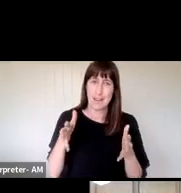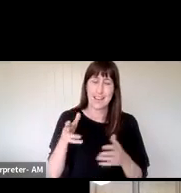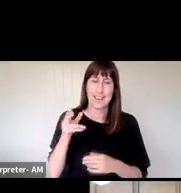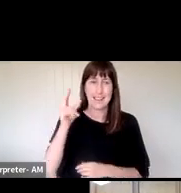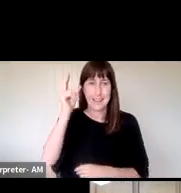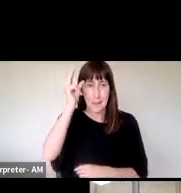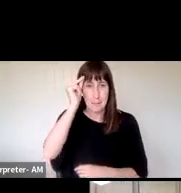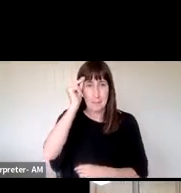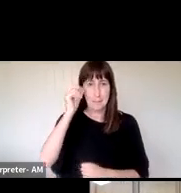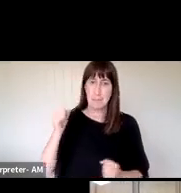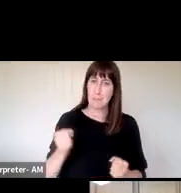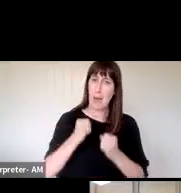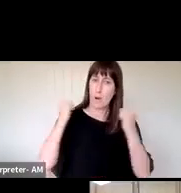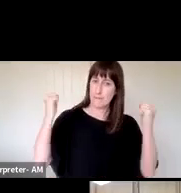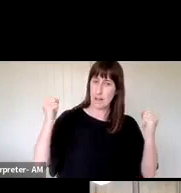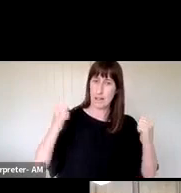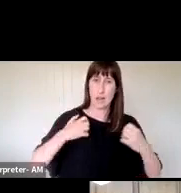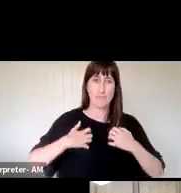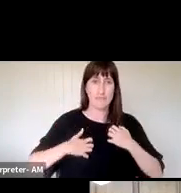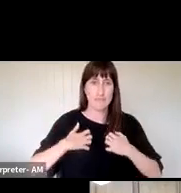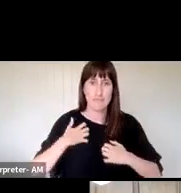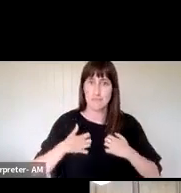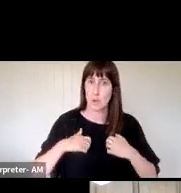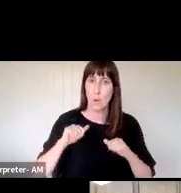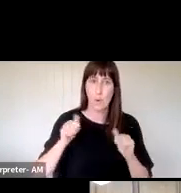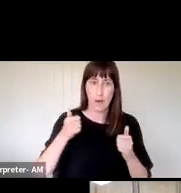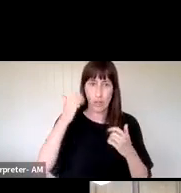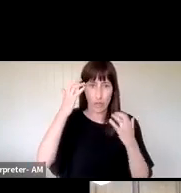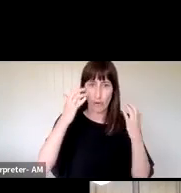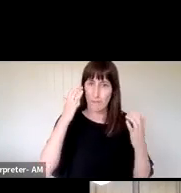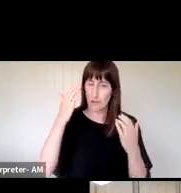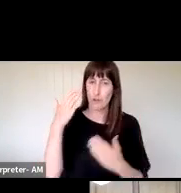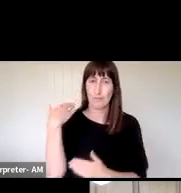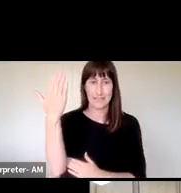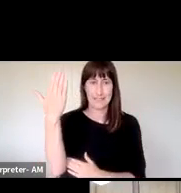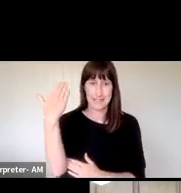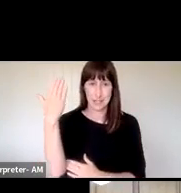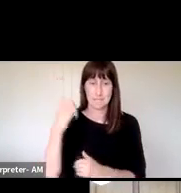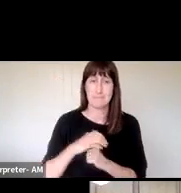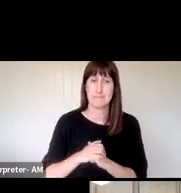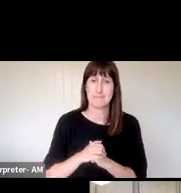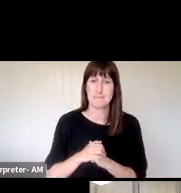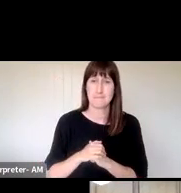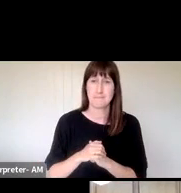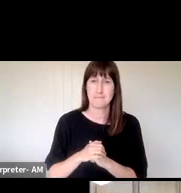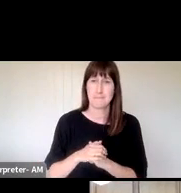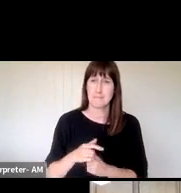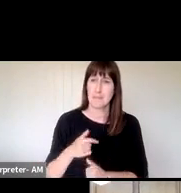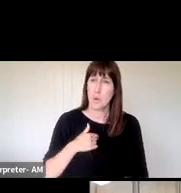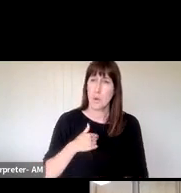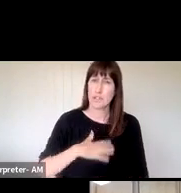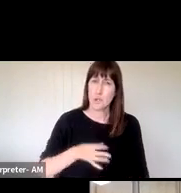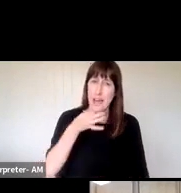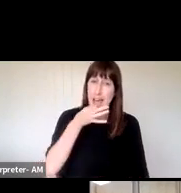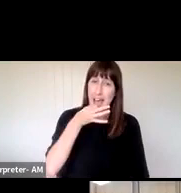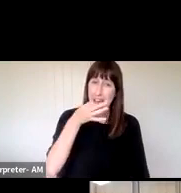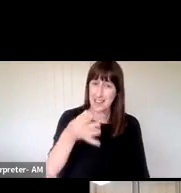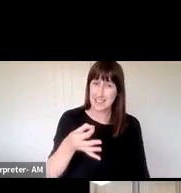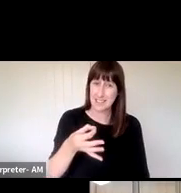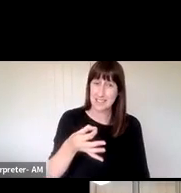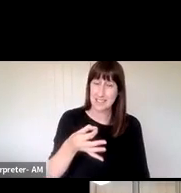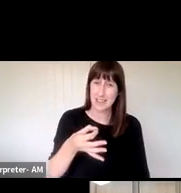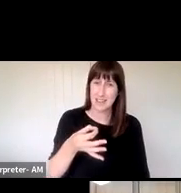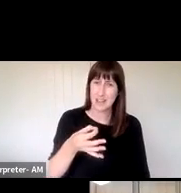powerfully put presentation. I did want to just ask you,